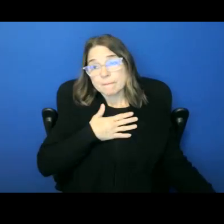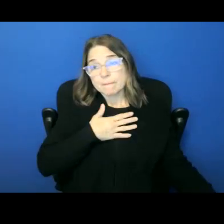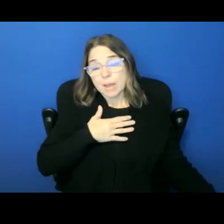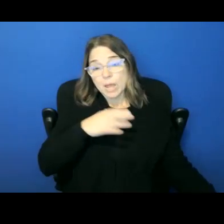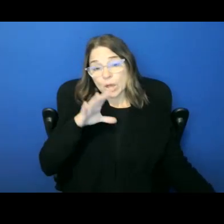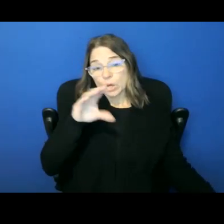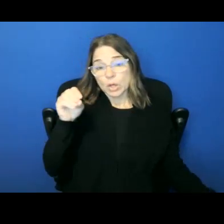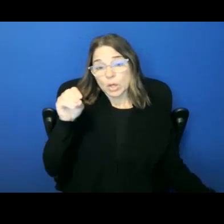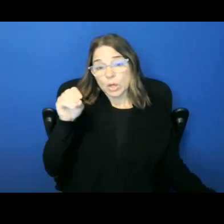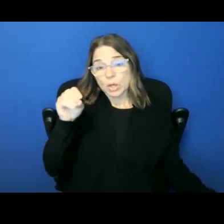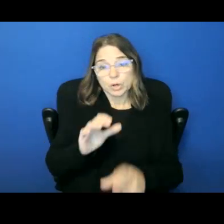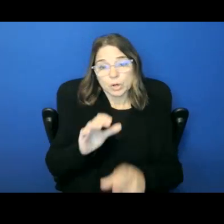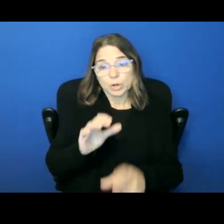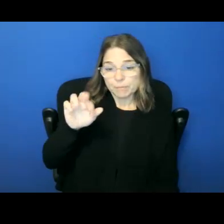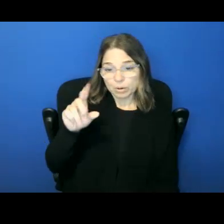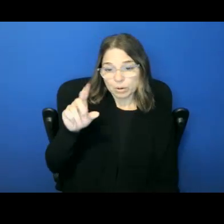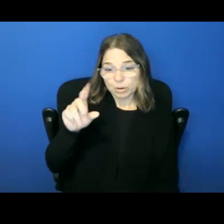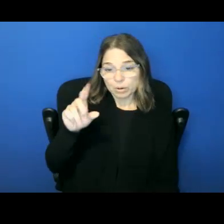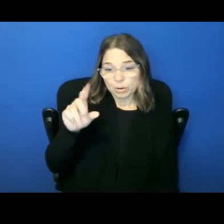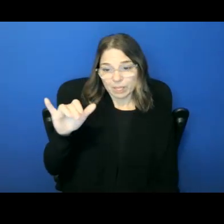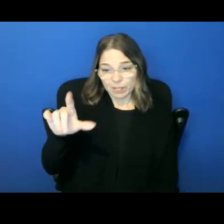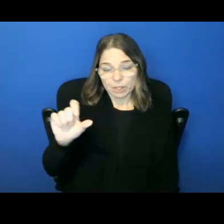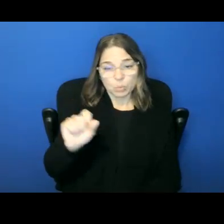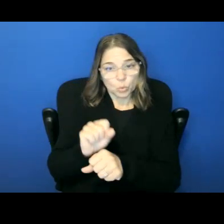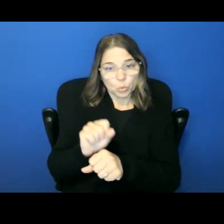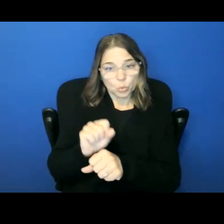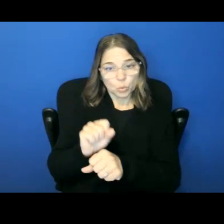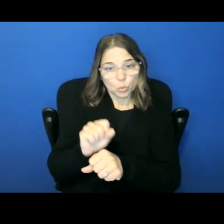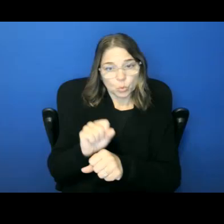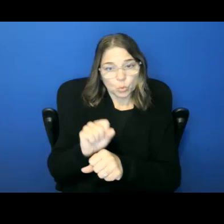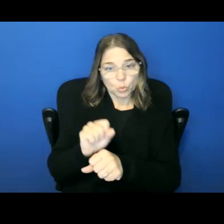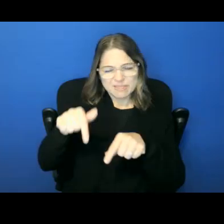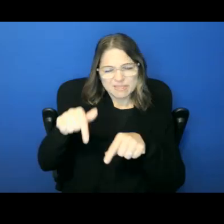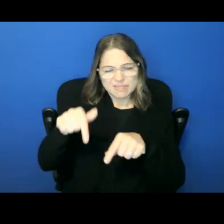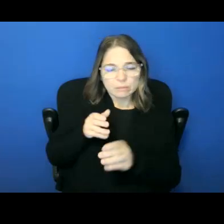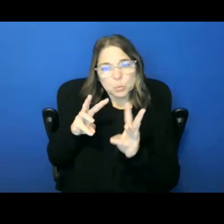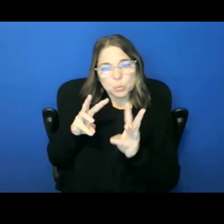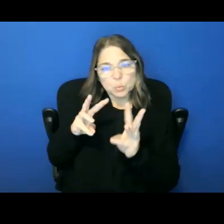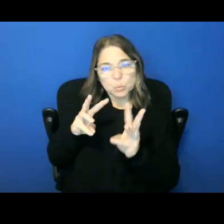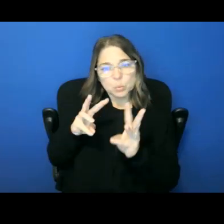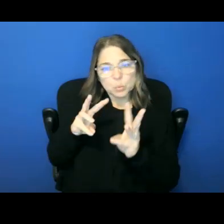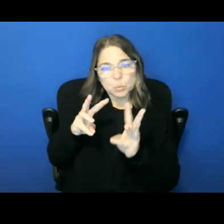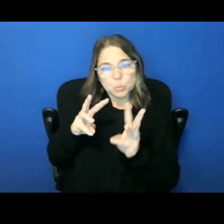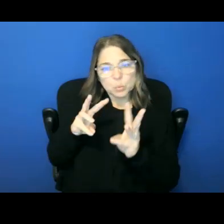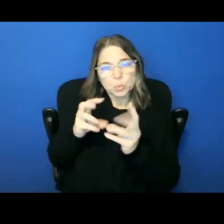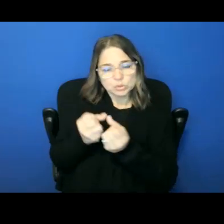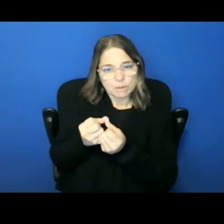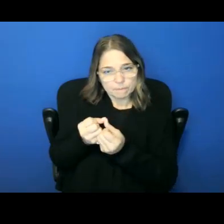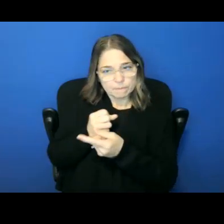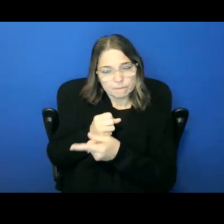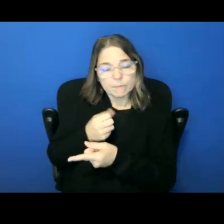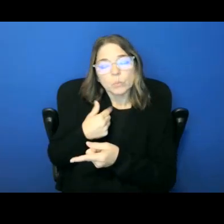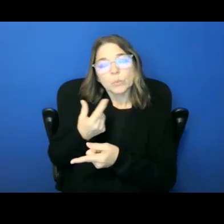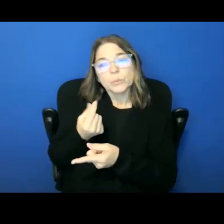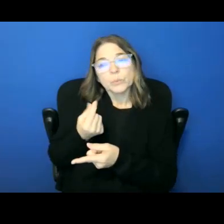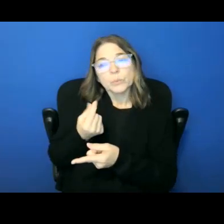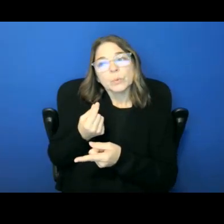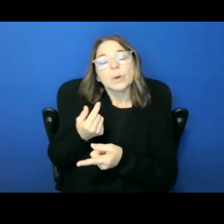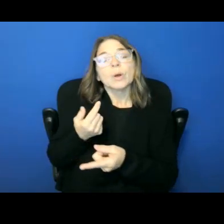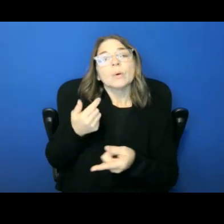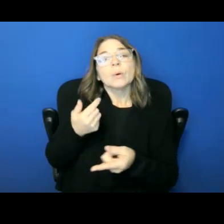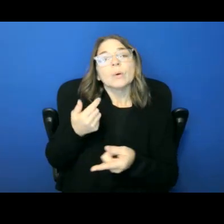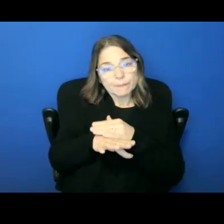Actually, one of my colleagues, Donna Parks-Hill, works in this particular area. So she has a workshop that what we do is